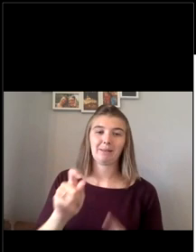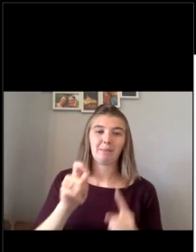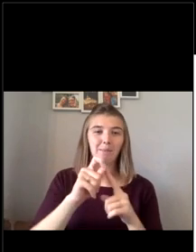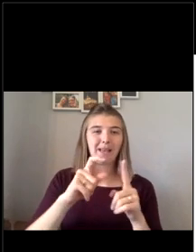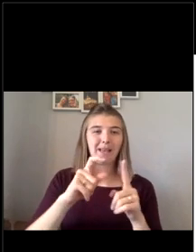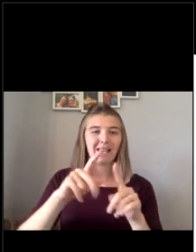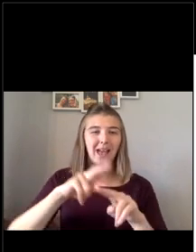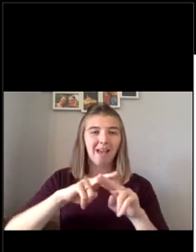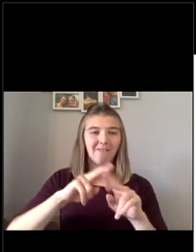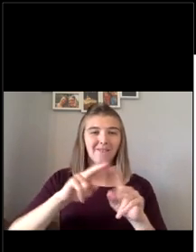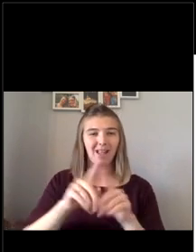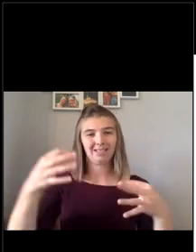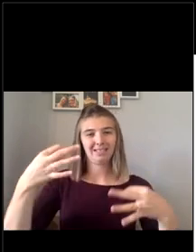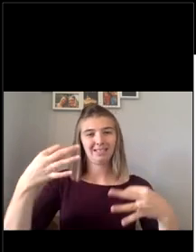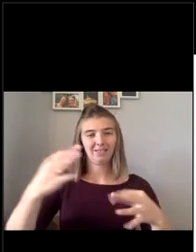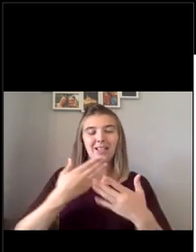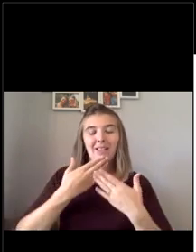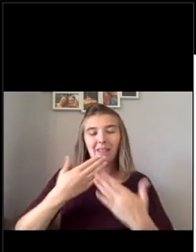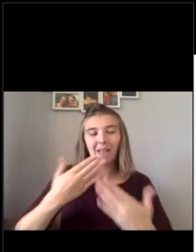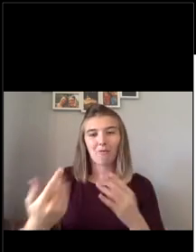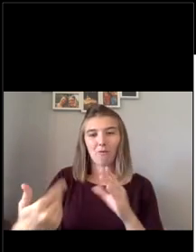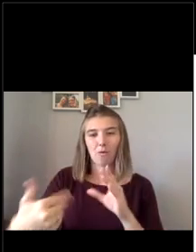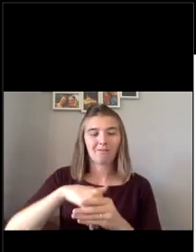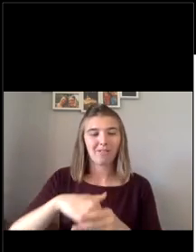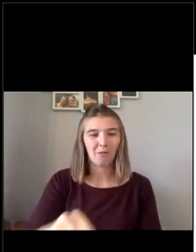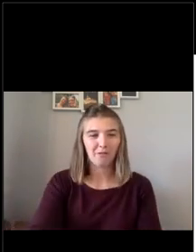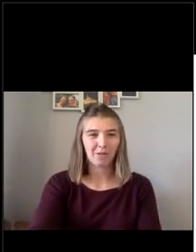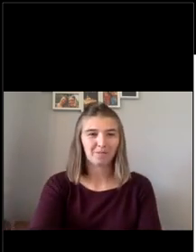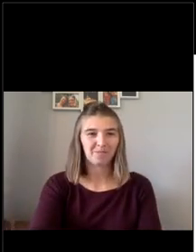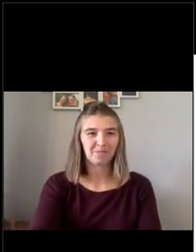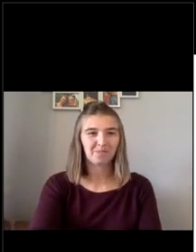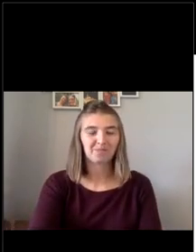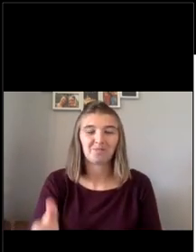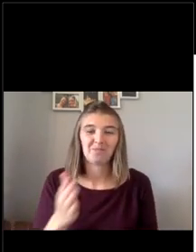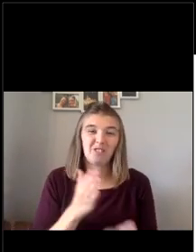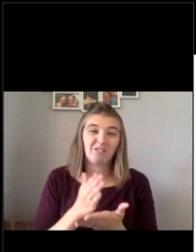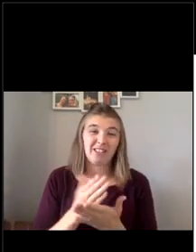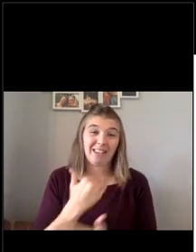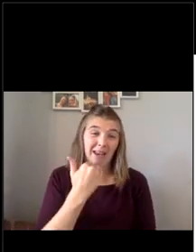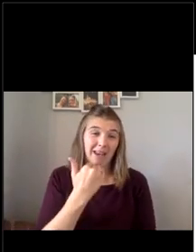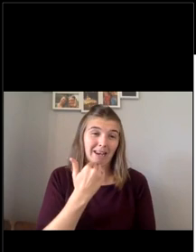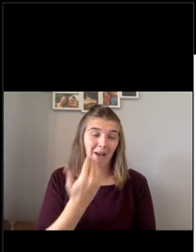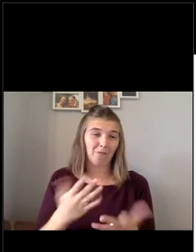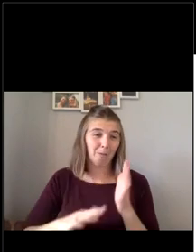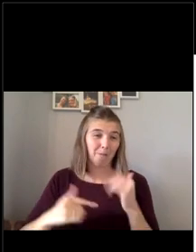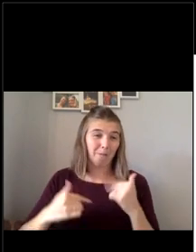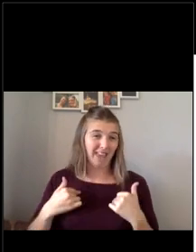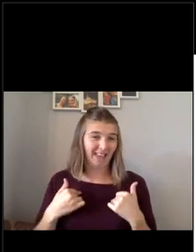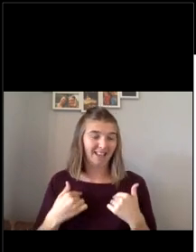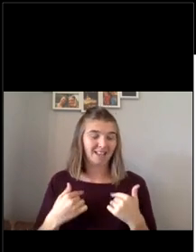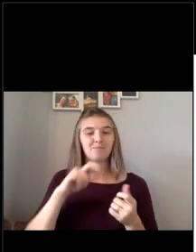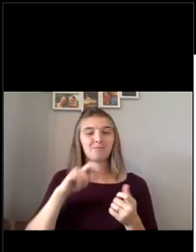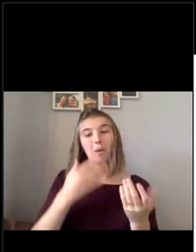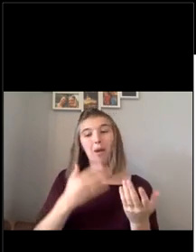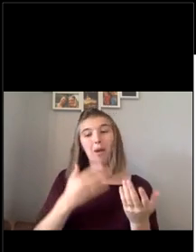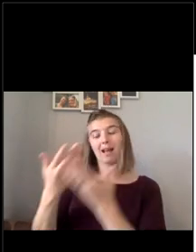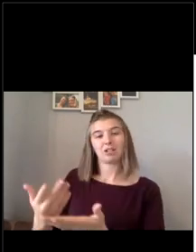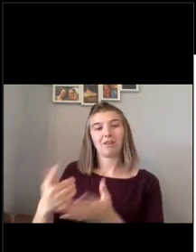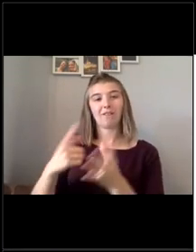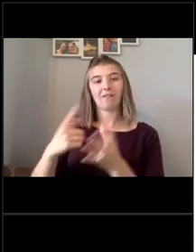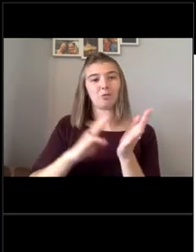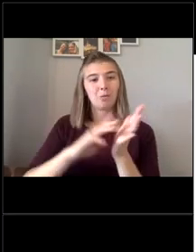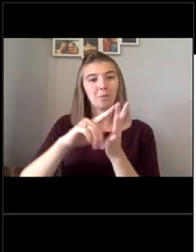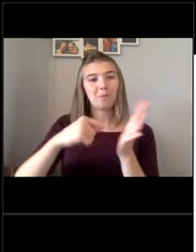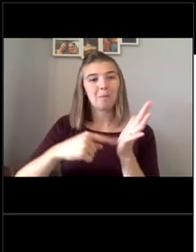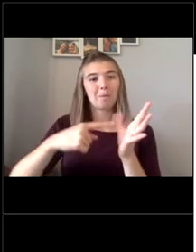to say thank you for attending. That's quite enough from me. What I should do now is hand over to Mita Dasog, who, as I